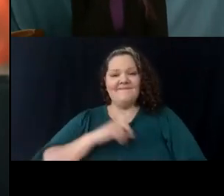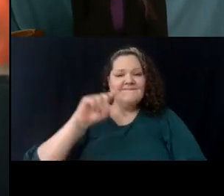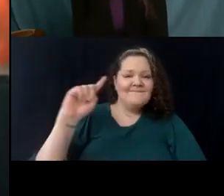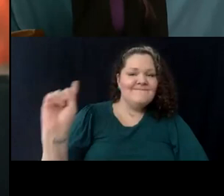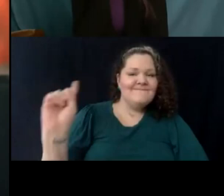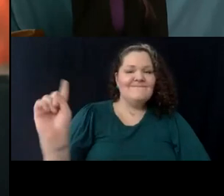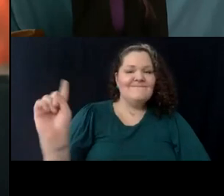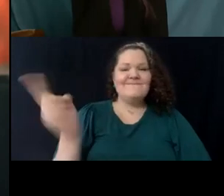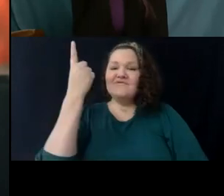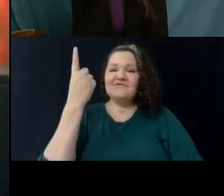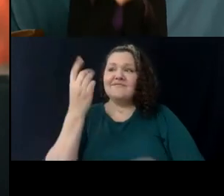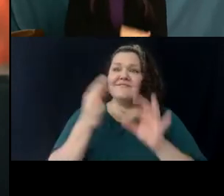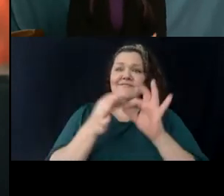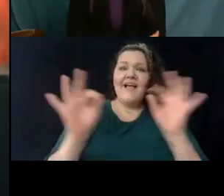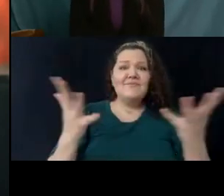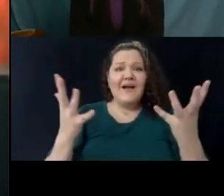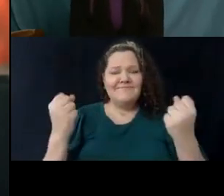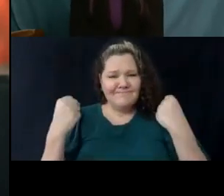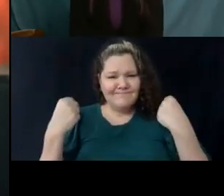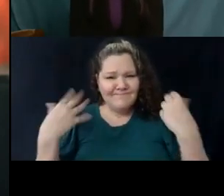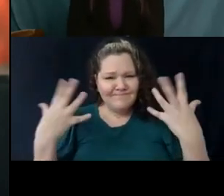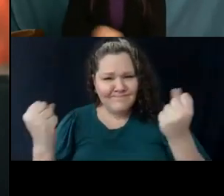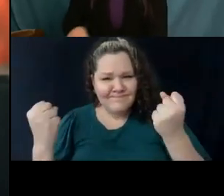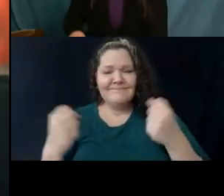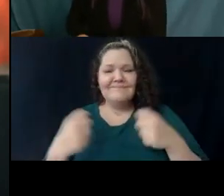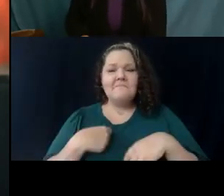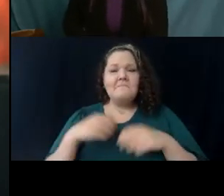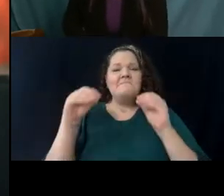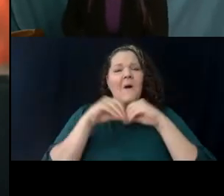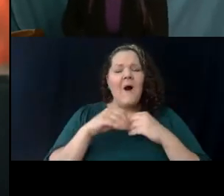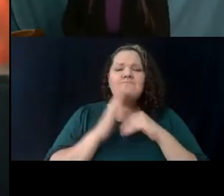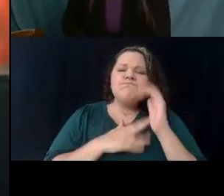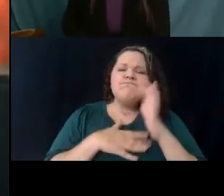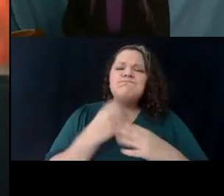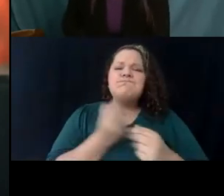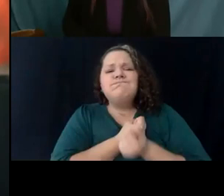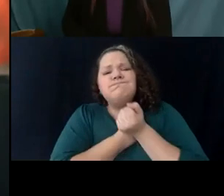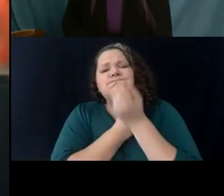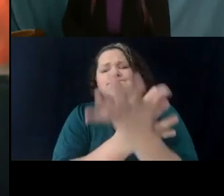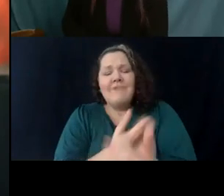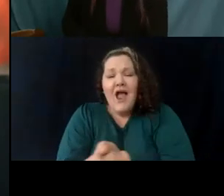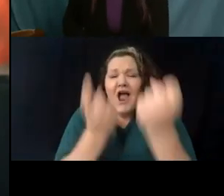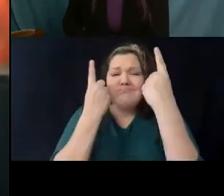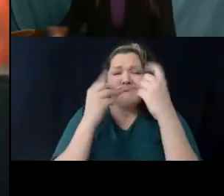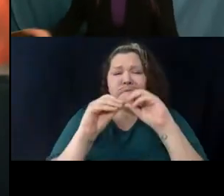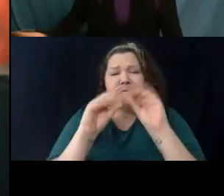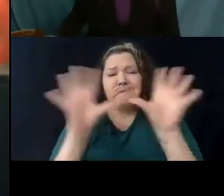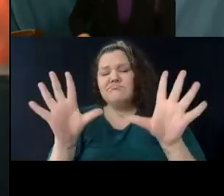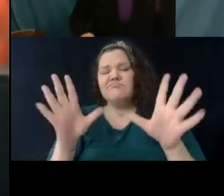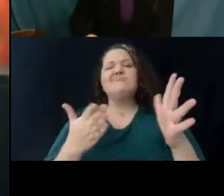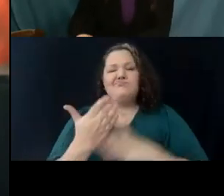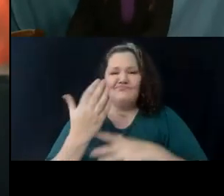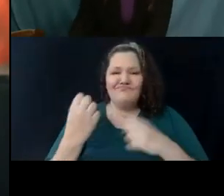My first language is American Sign Language. That is the first language I was exposed to. So I'm much more